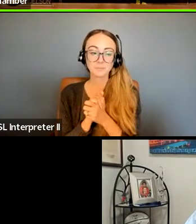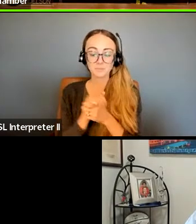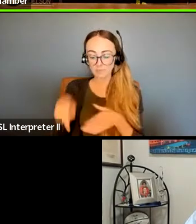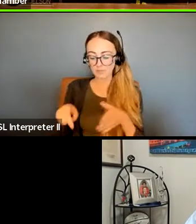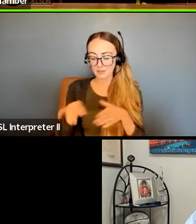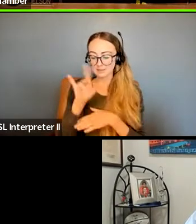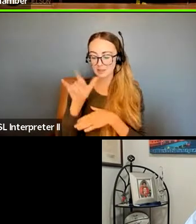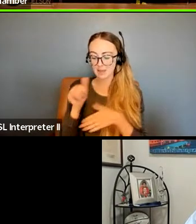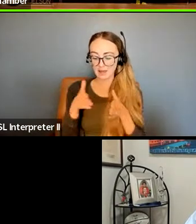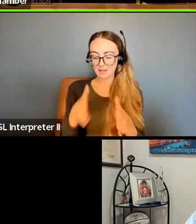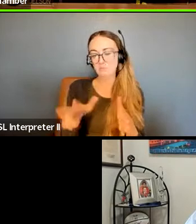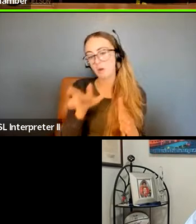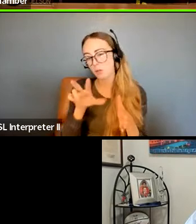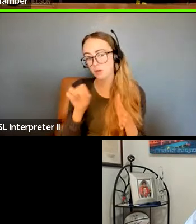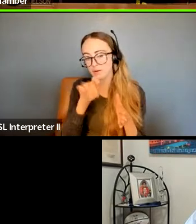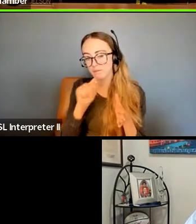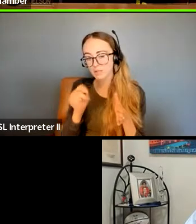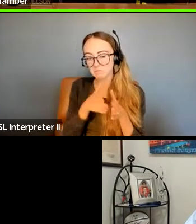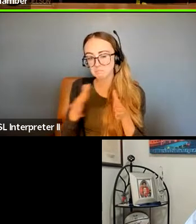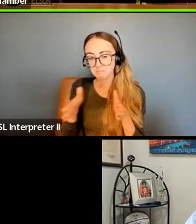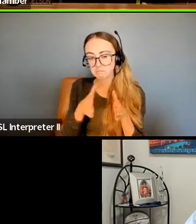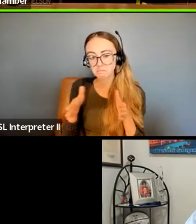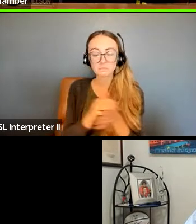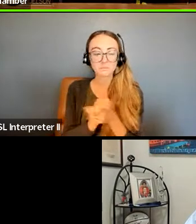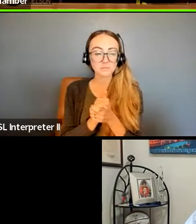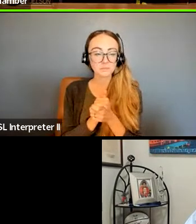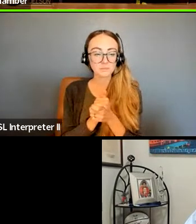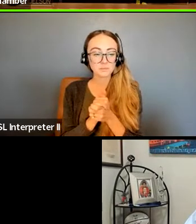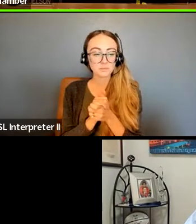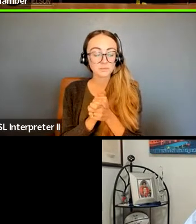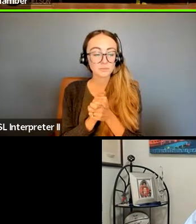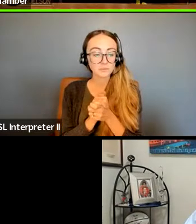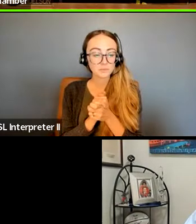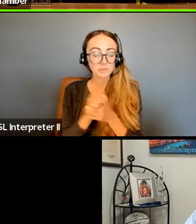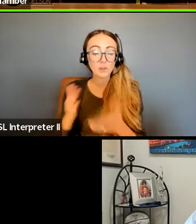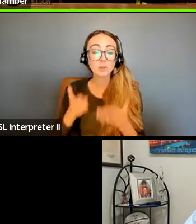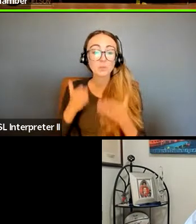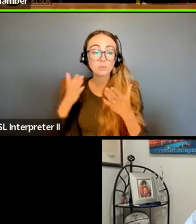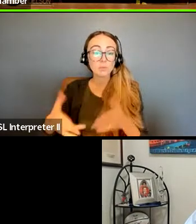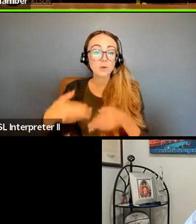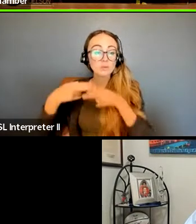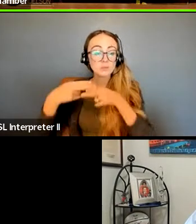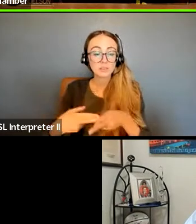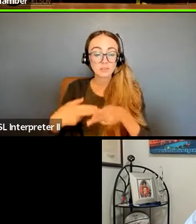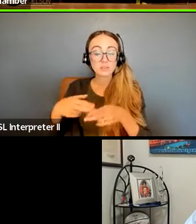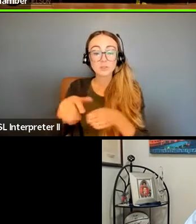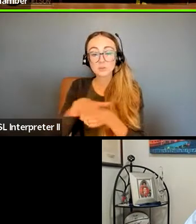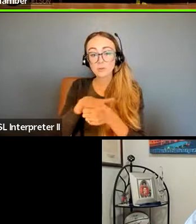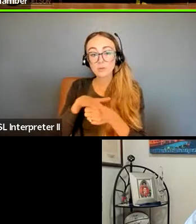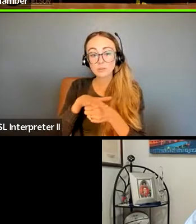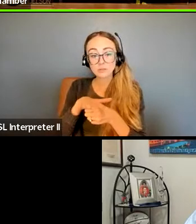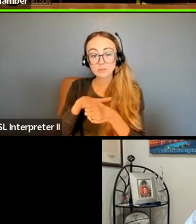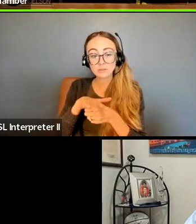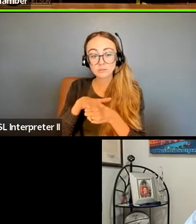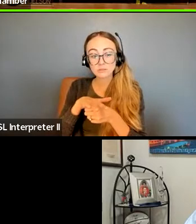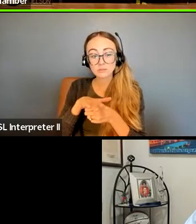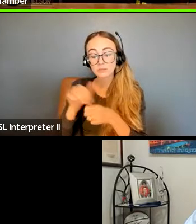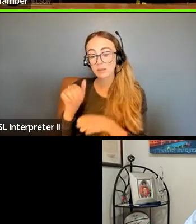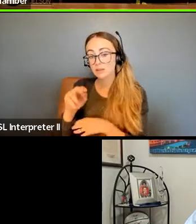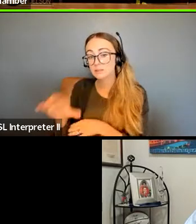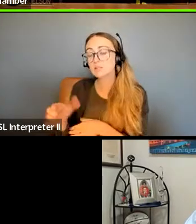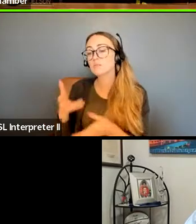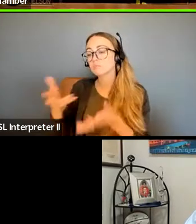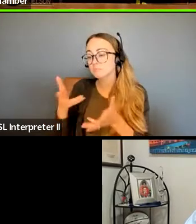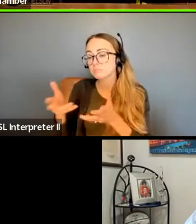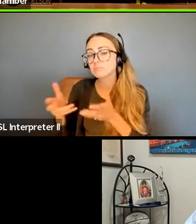is approximately 30 feet wide. The Advisory Neighborhood Commission in which the proposed designation is located, the ANC worked with the